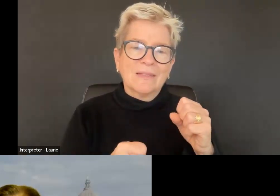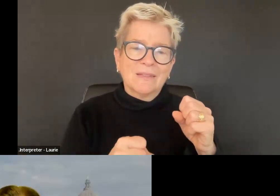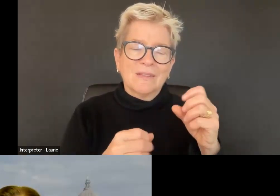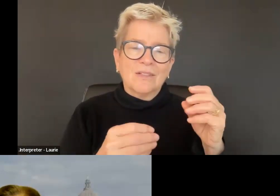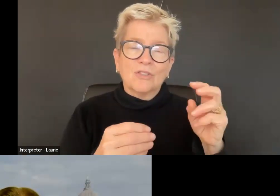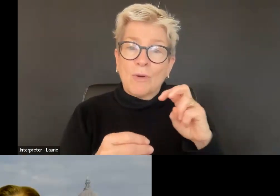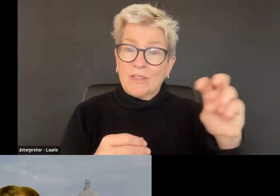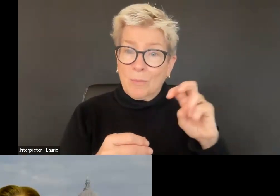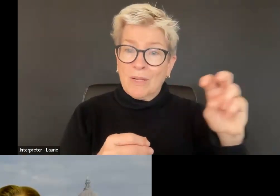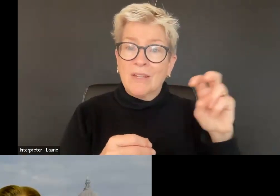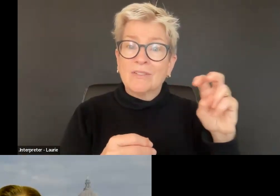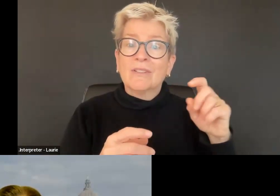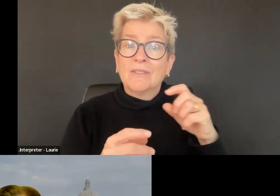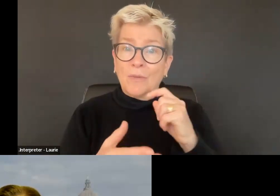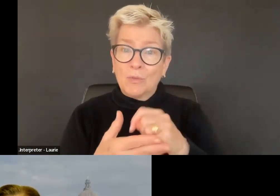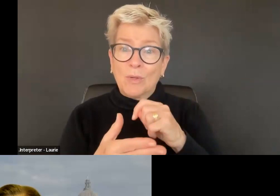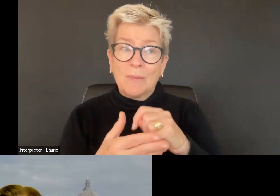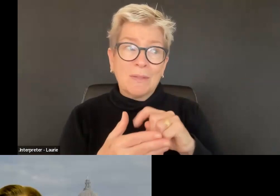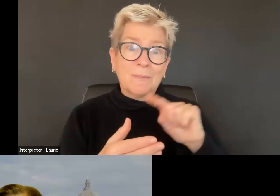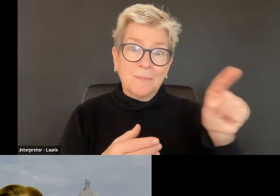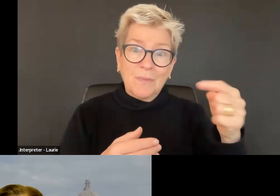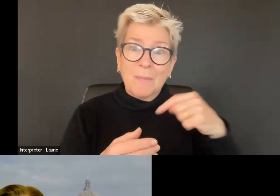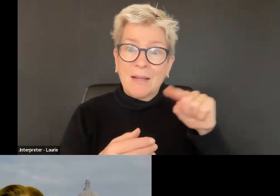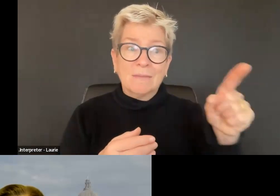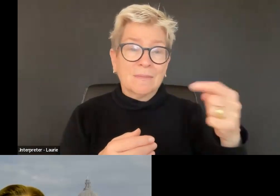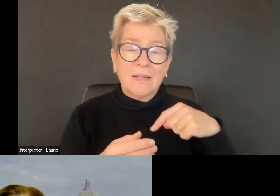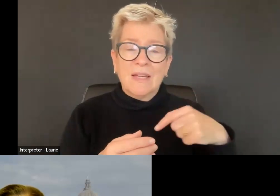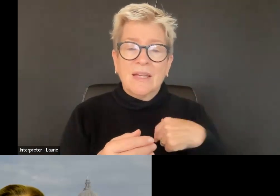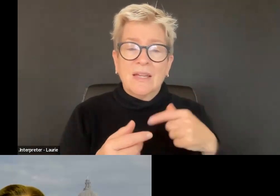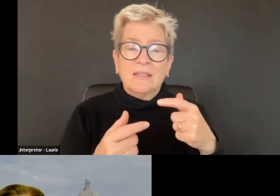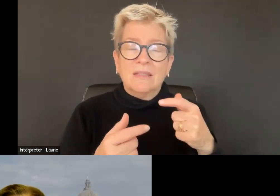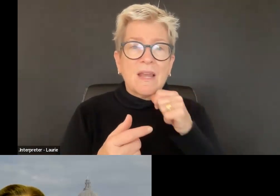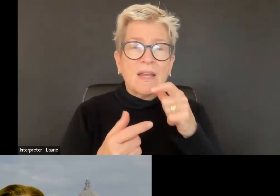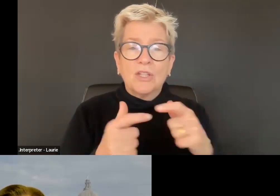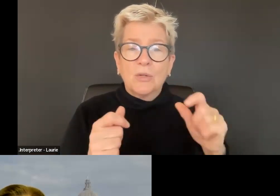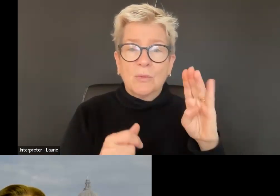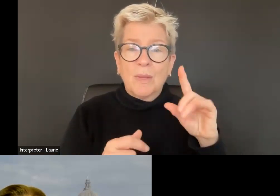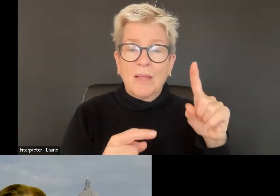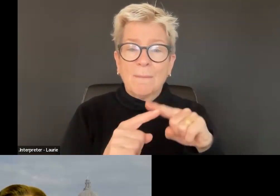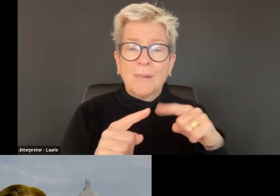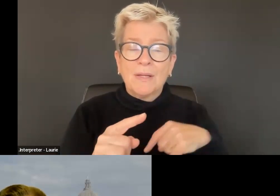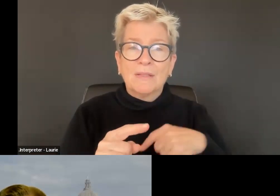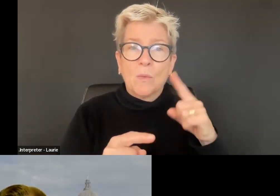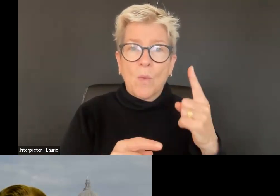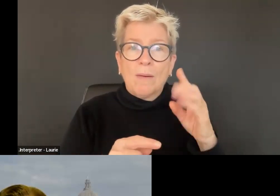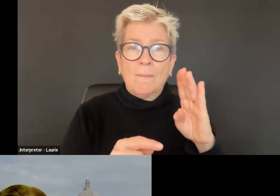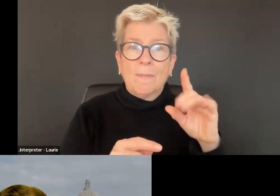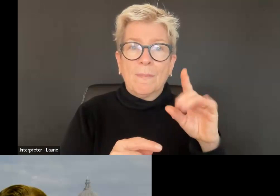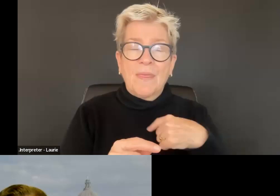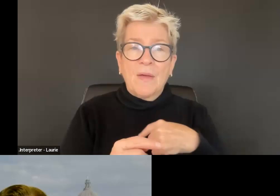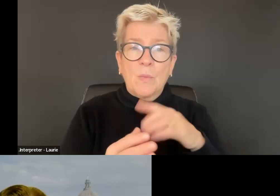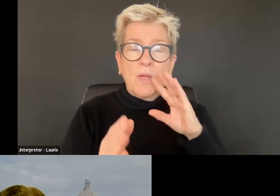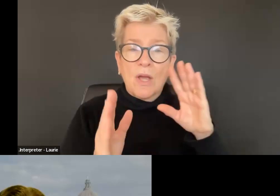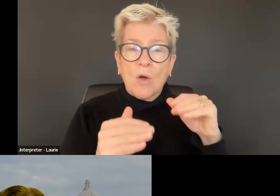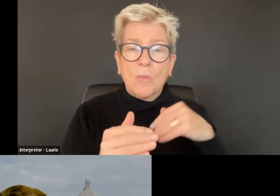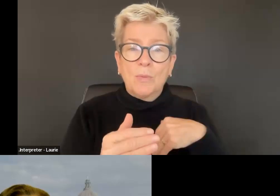from treatment. And so it's not a huge bill, but it is a bill that we're hoping to eliminate